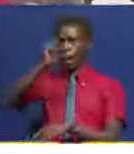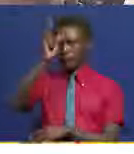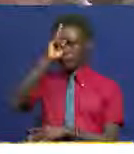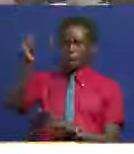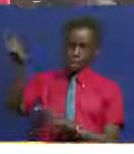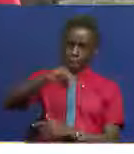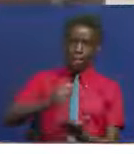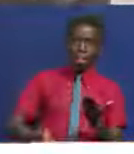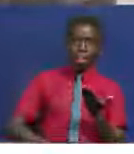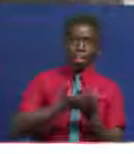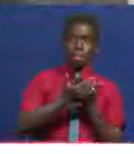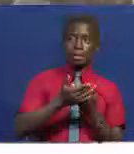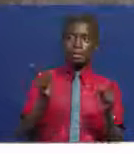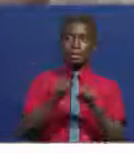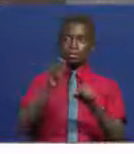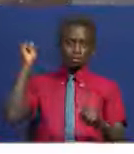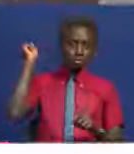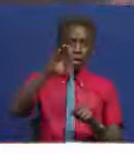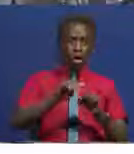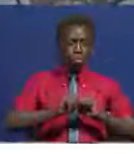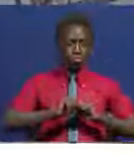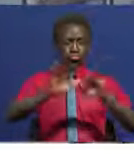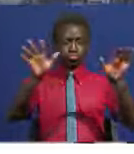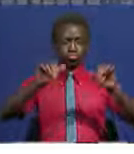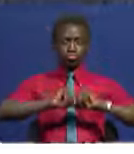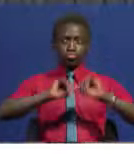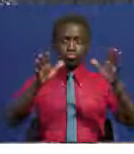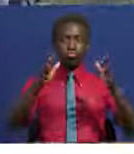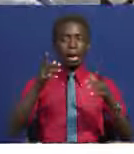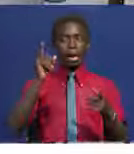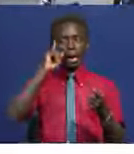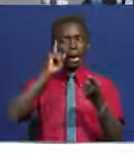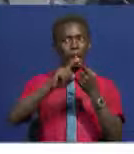protesters attempted to push through the march to town